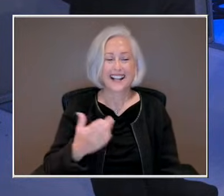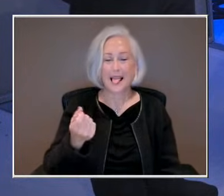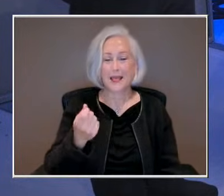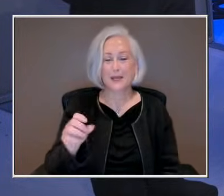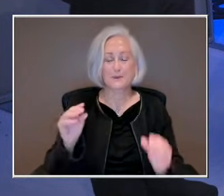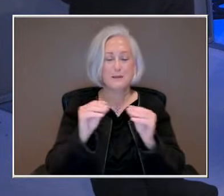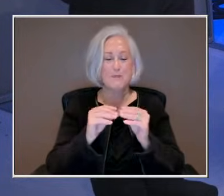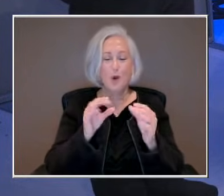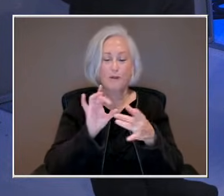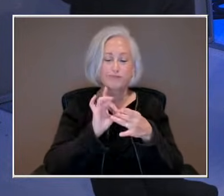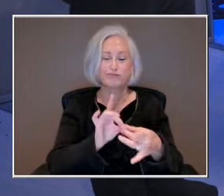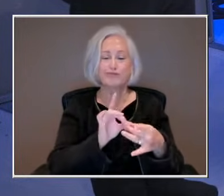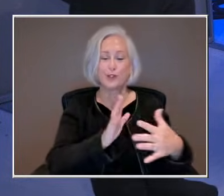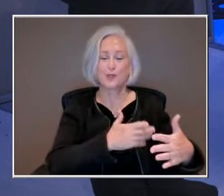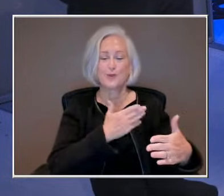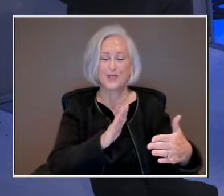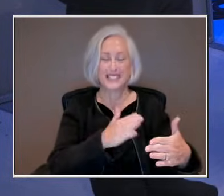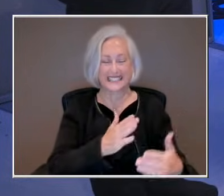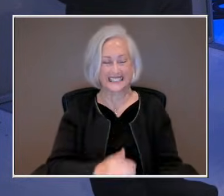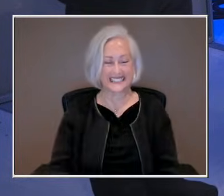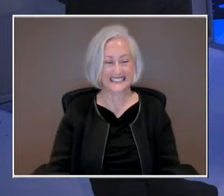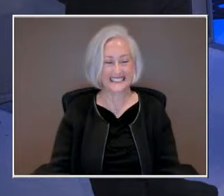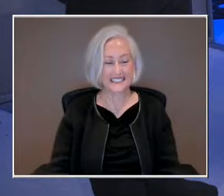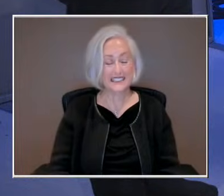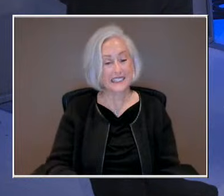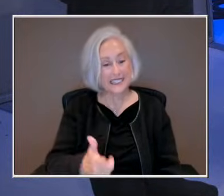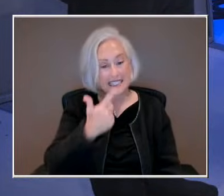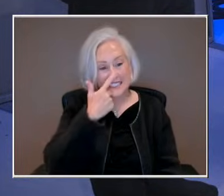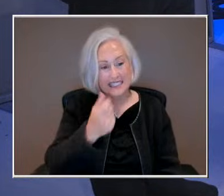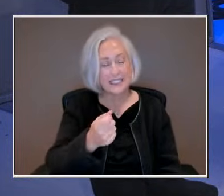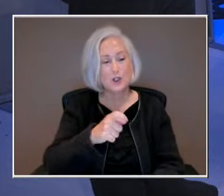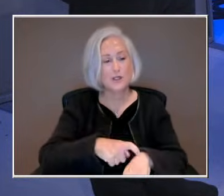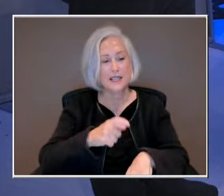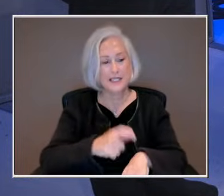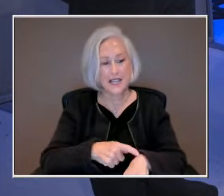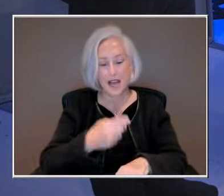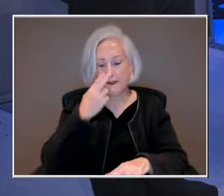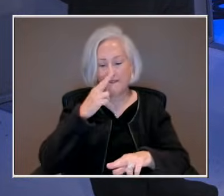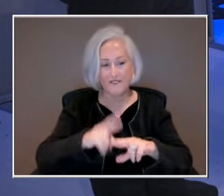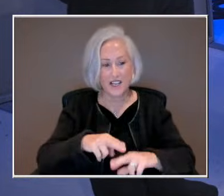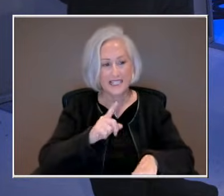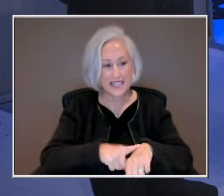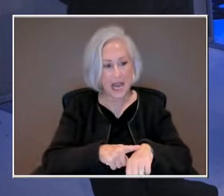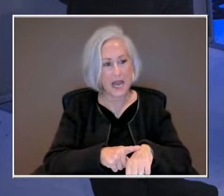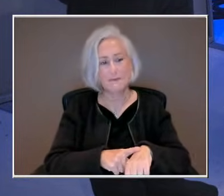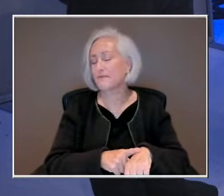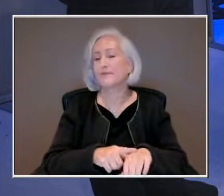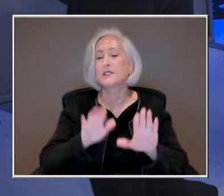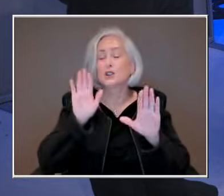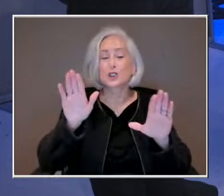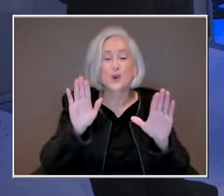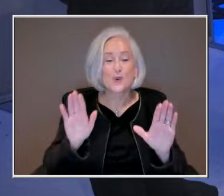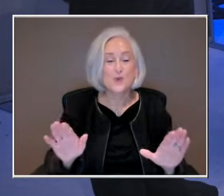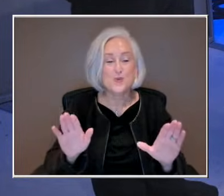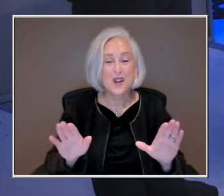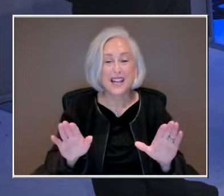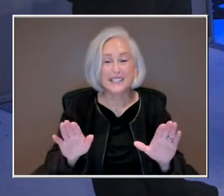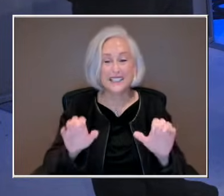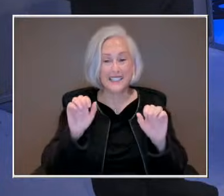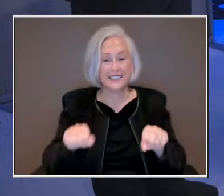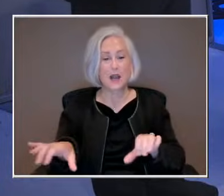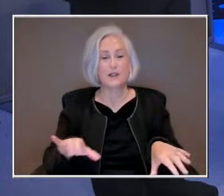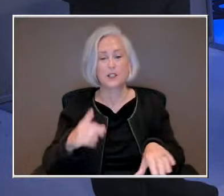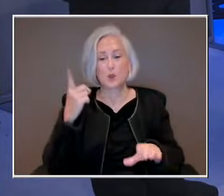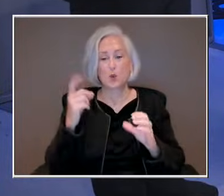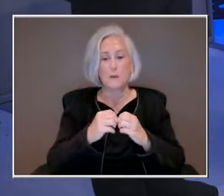Yeah. So it's an interesting time. It's a fun time. So great. So Can we do one more? yes.